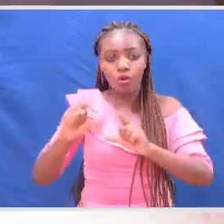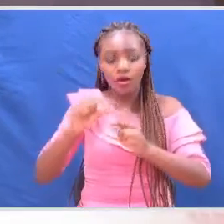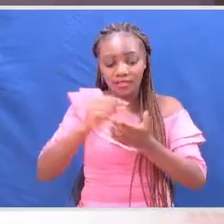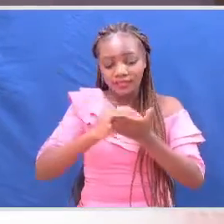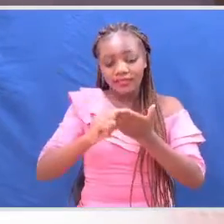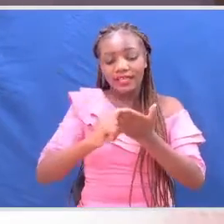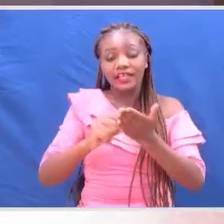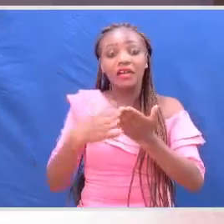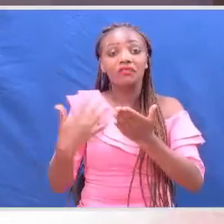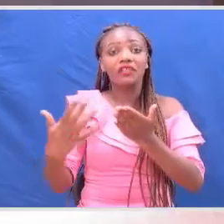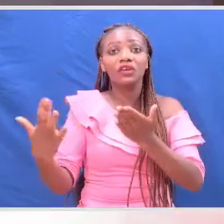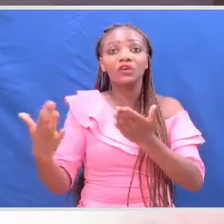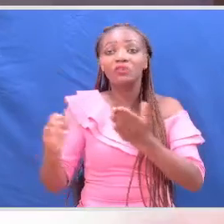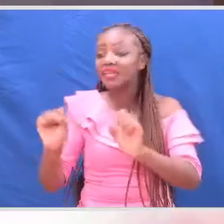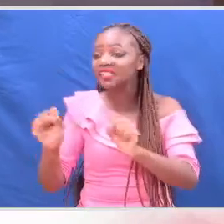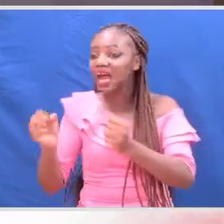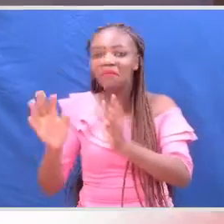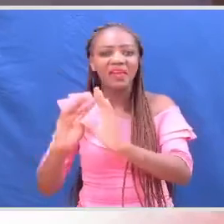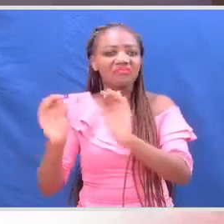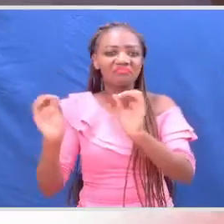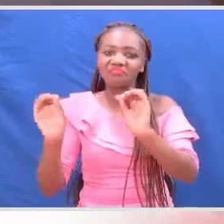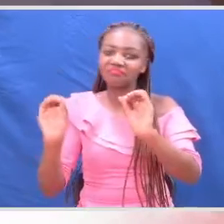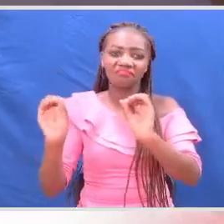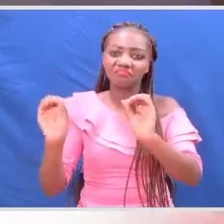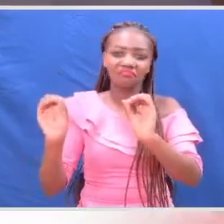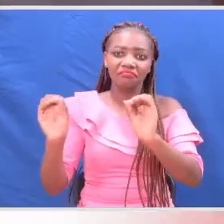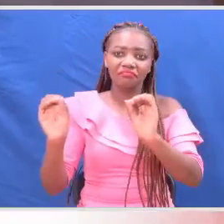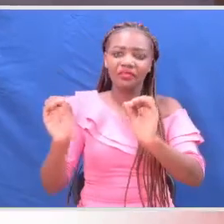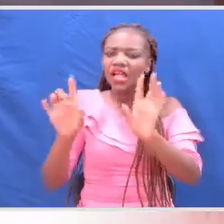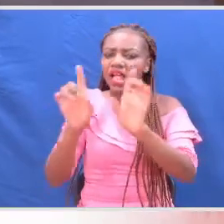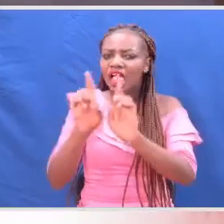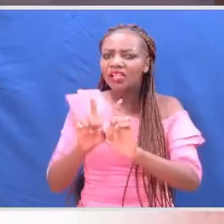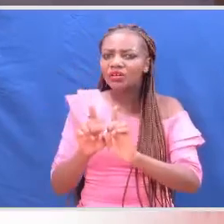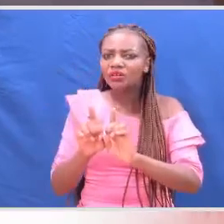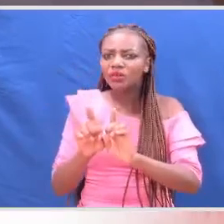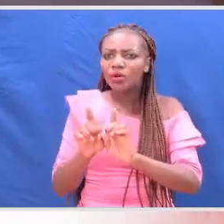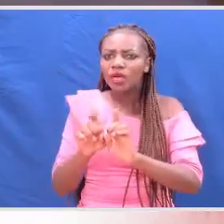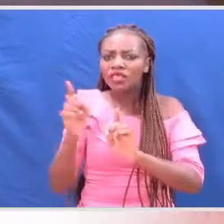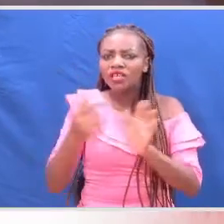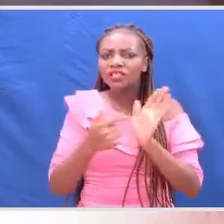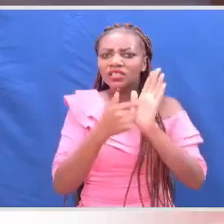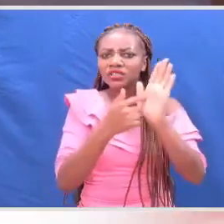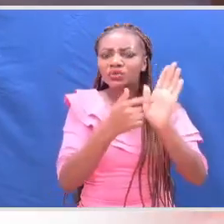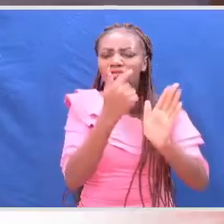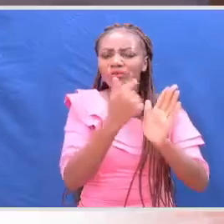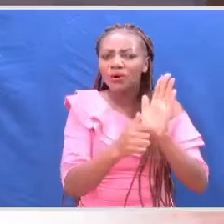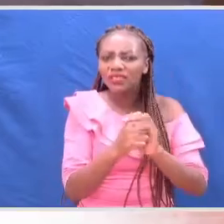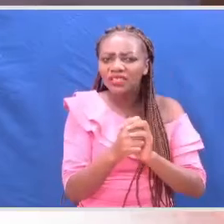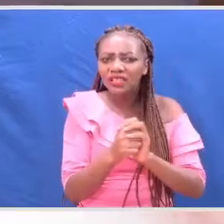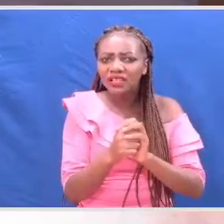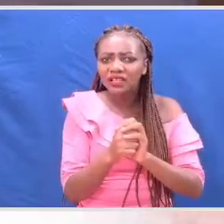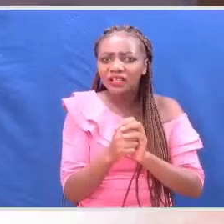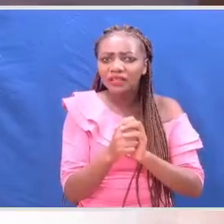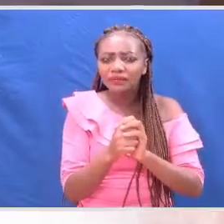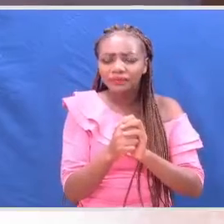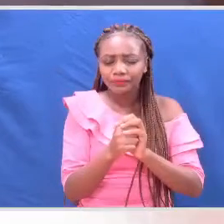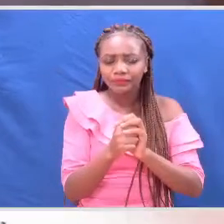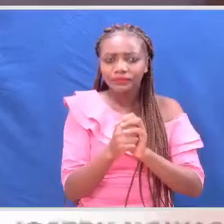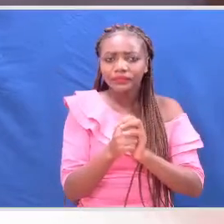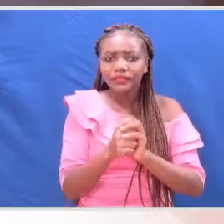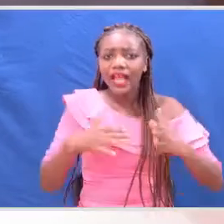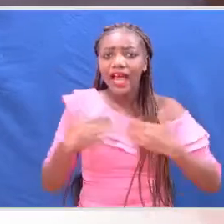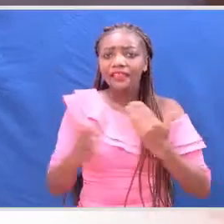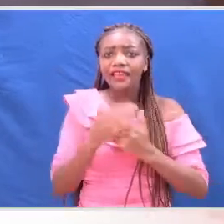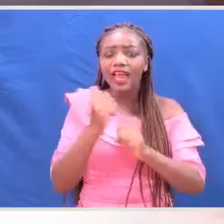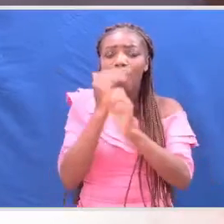to work agreement did not materialize. This is a clear indication that the nurses and other health workers have